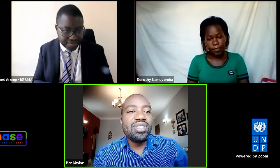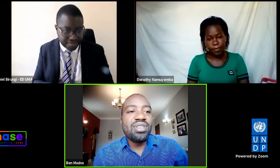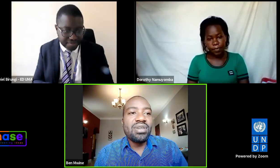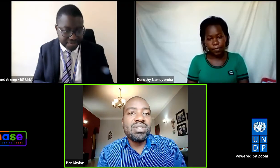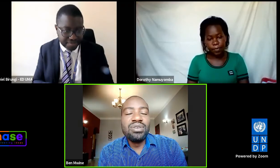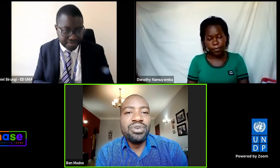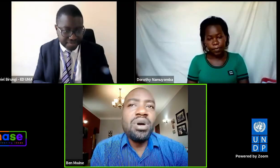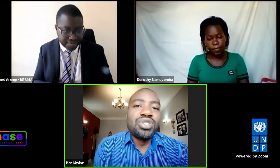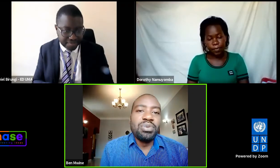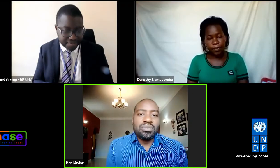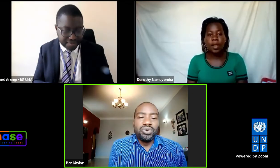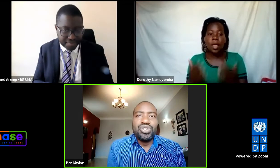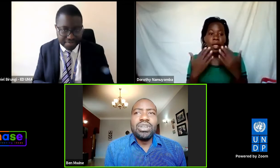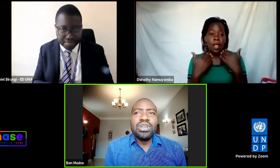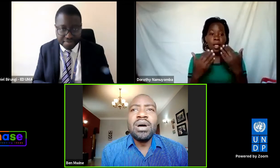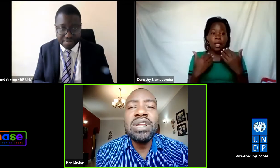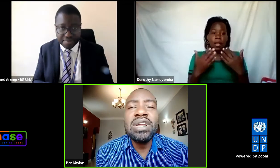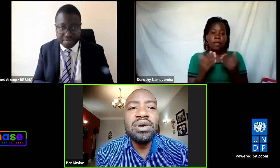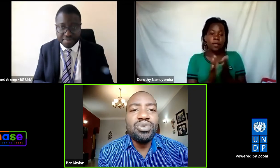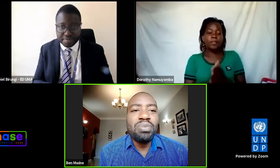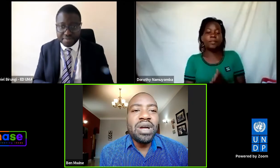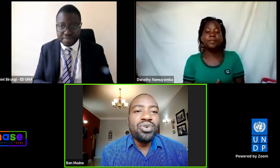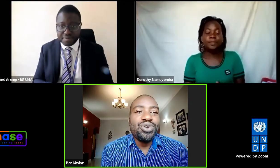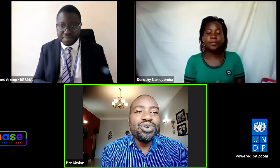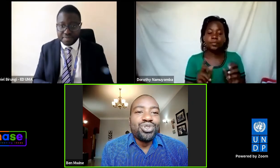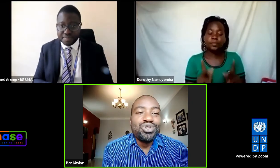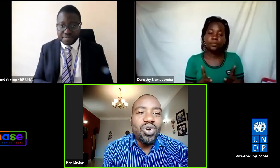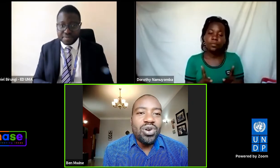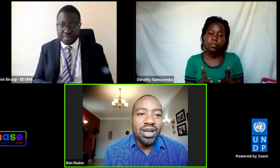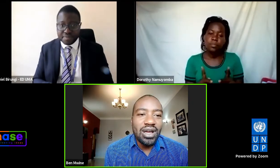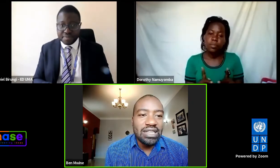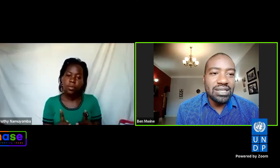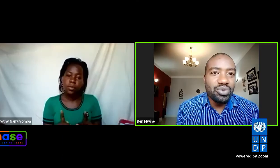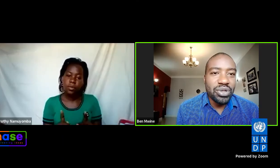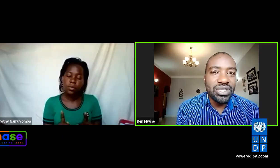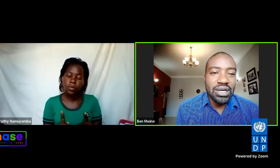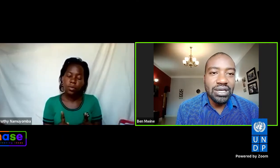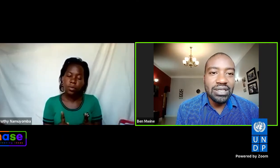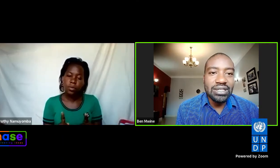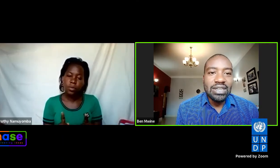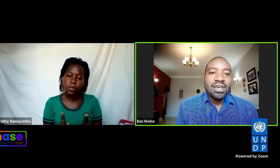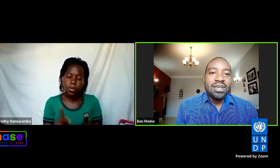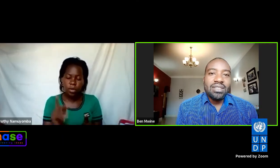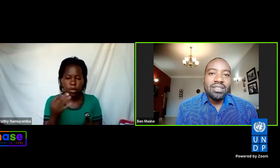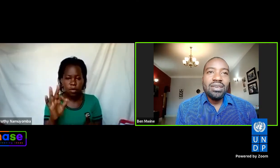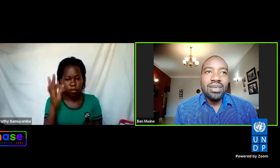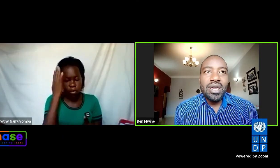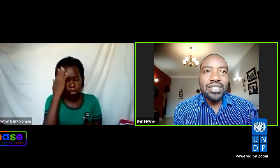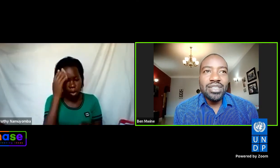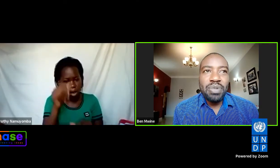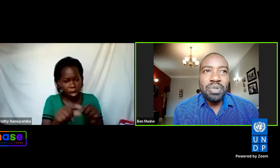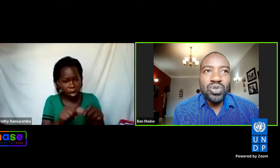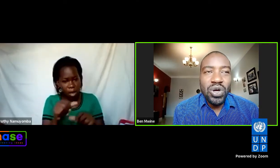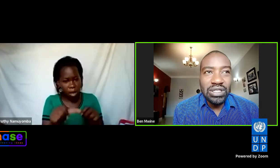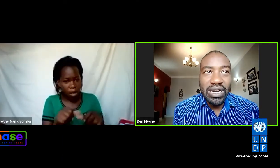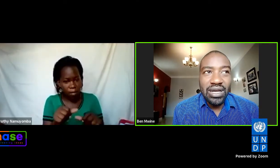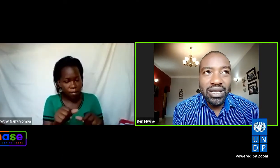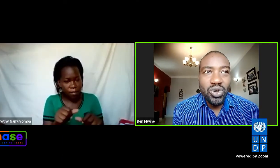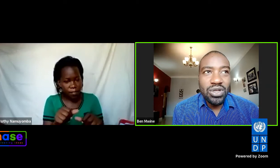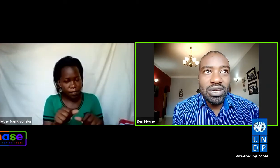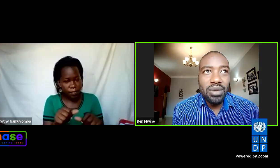Thank you very much, Mr. Virunji. By the way, you should know, I did some quick checking. The expert